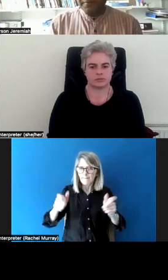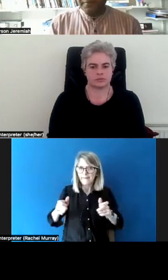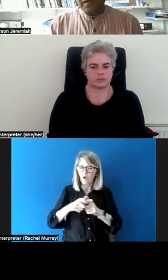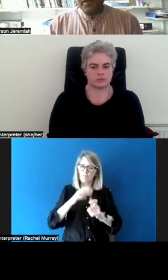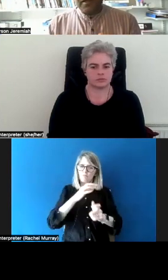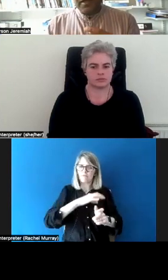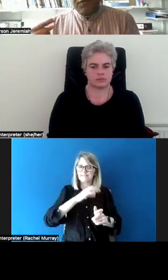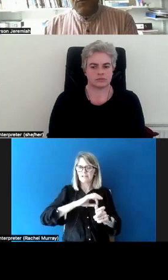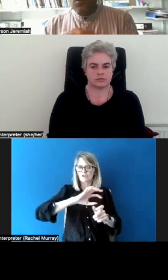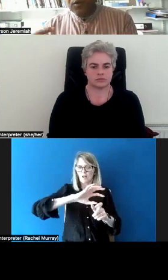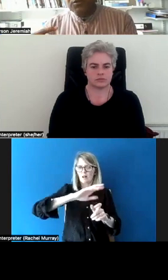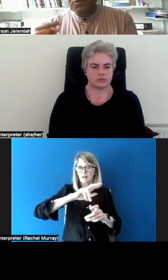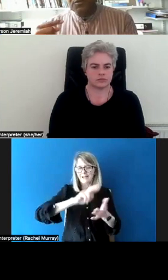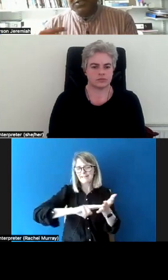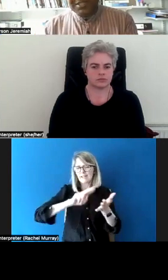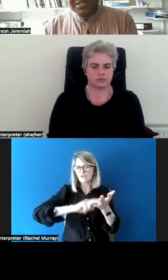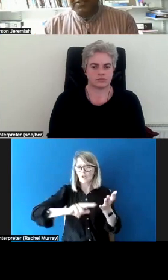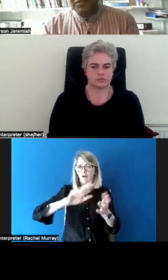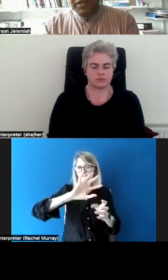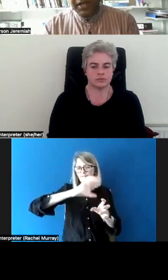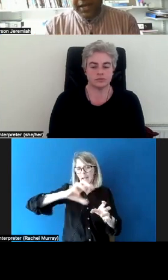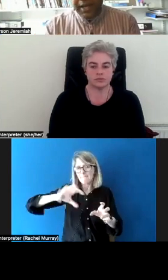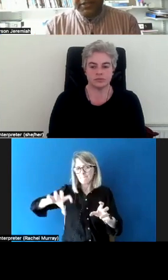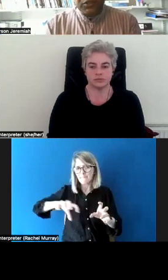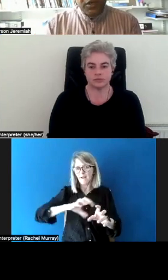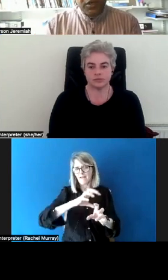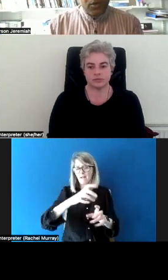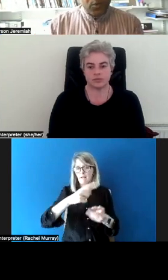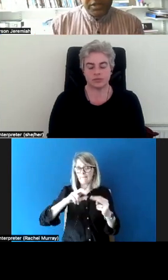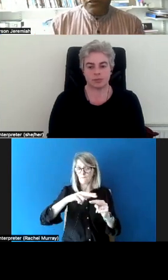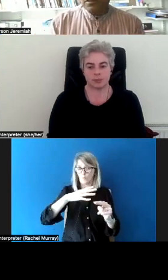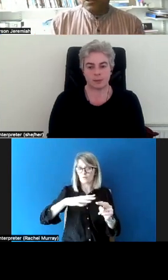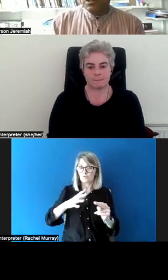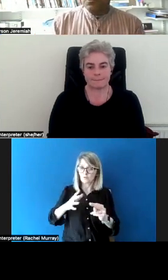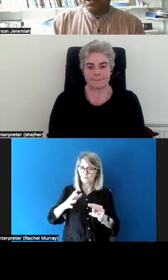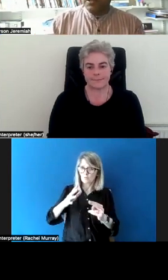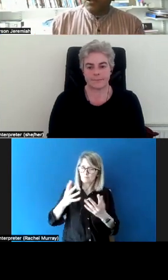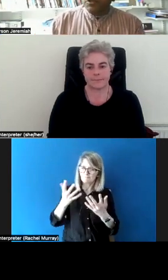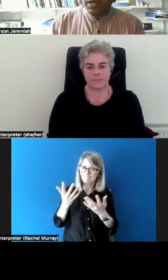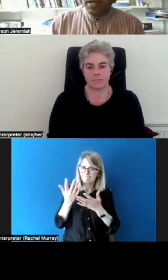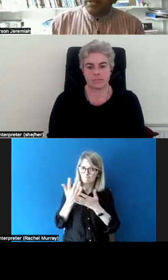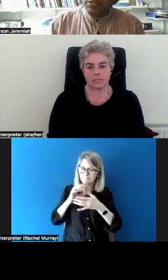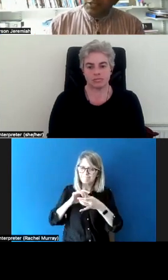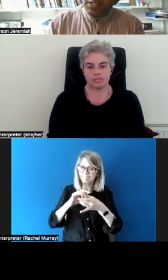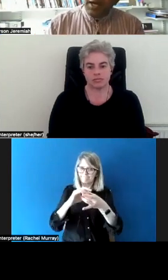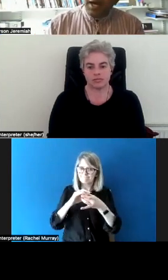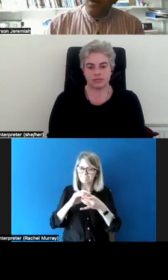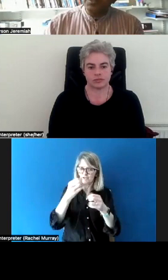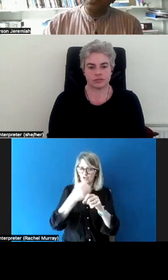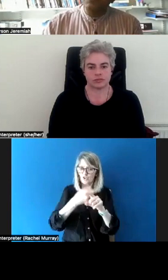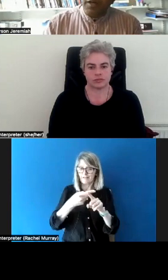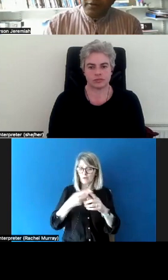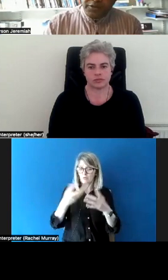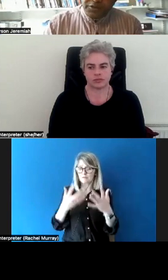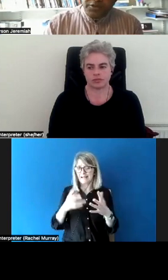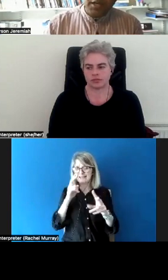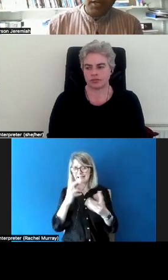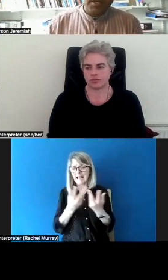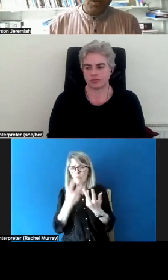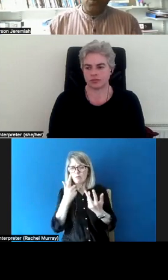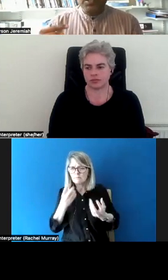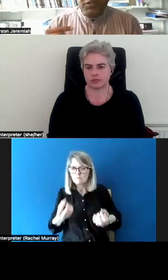empire. If we want to constructively engage with the Church of England today and see how it can